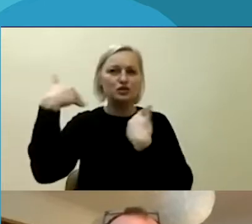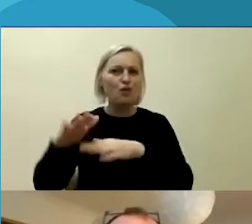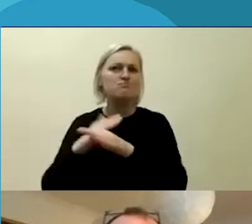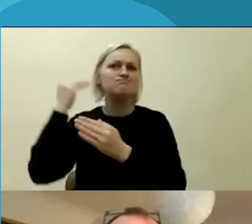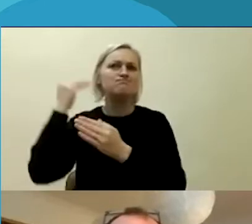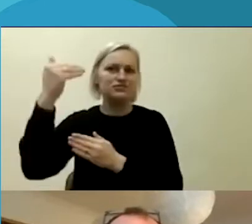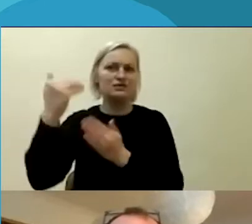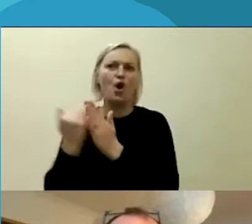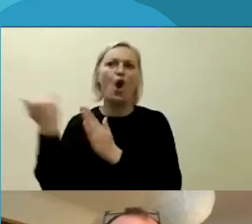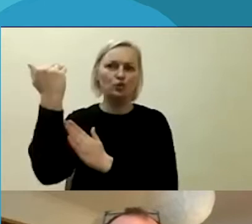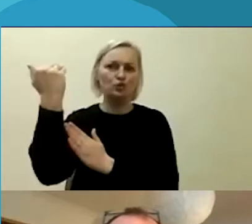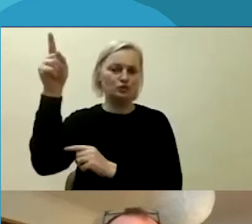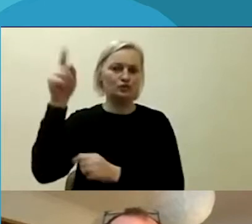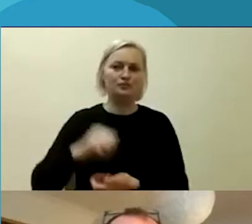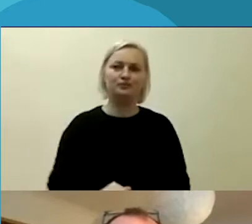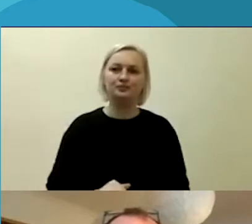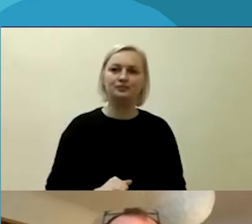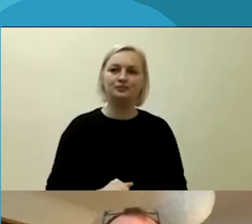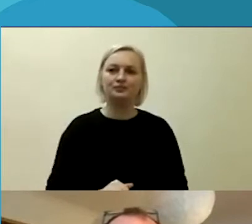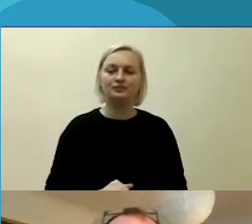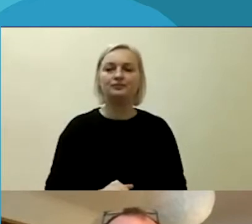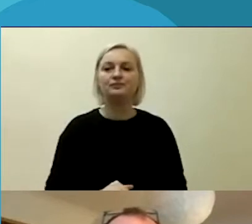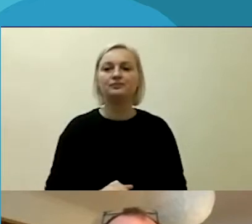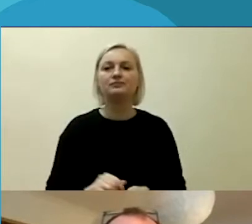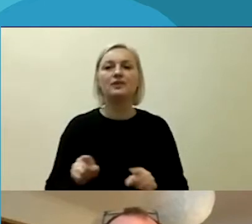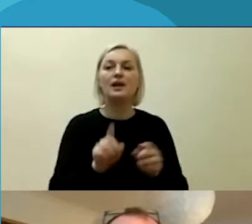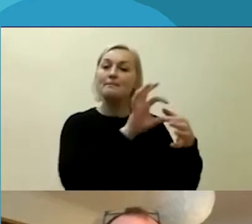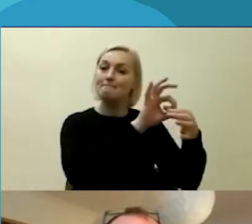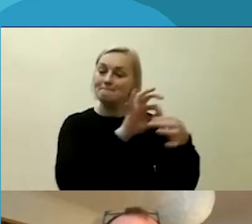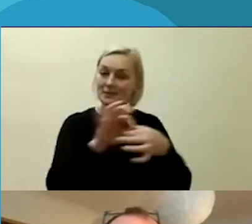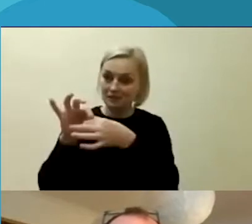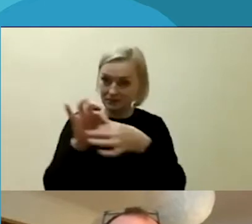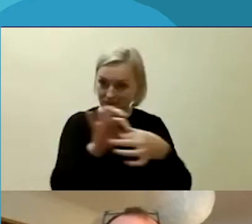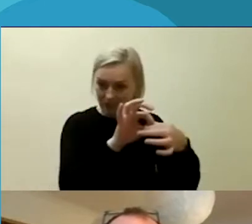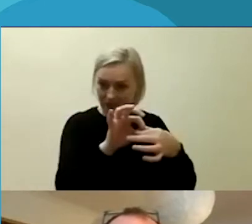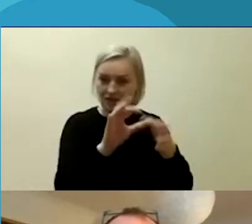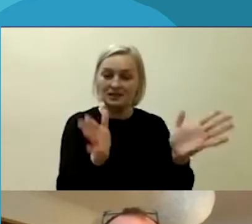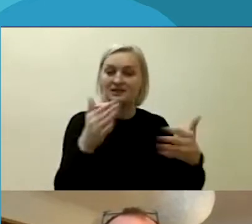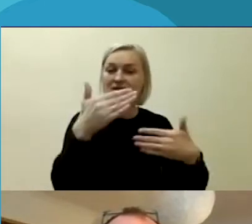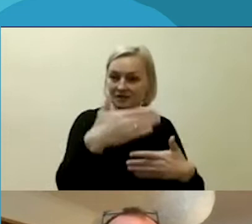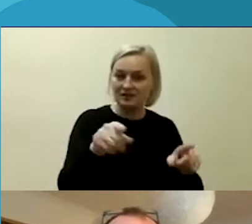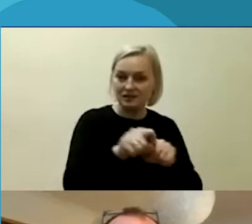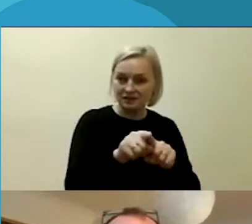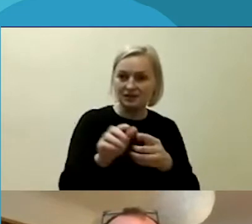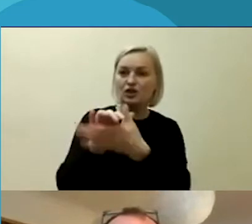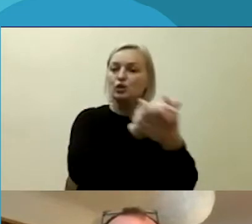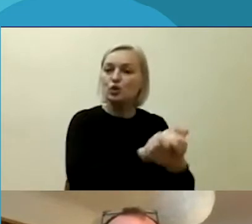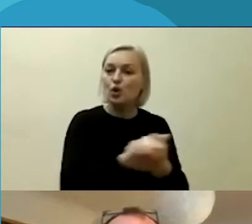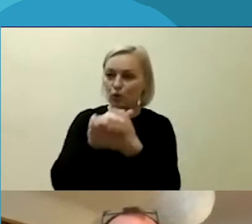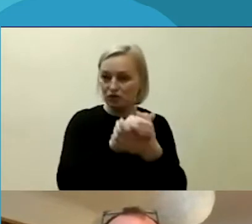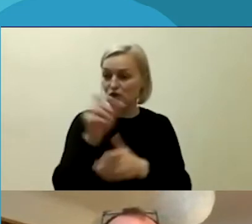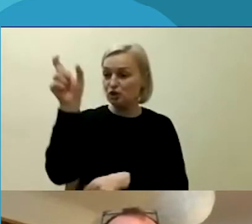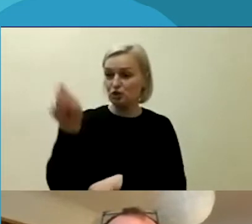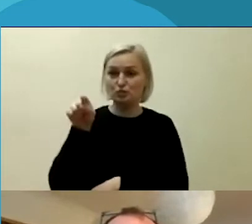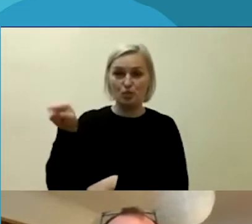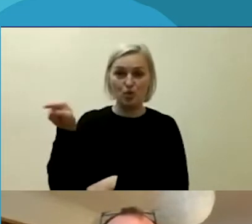it has a user-friendly interface, and we are constantly improving on this, improving on the questionnaire, the platform,